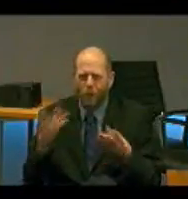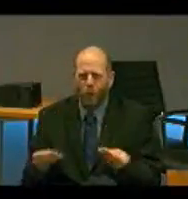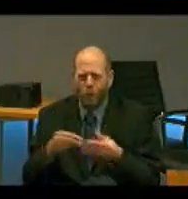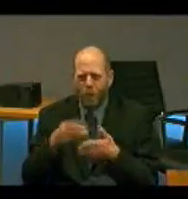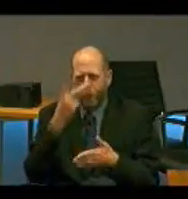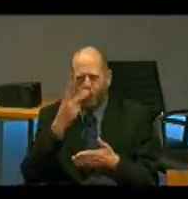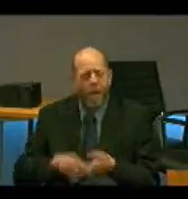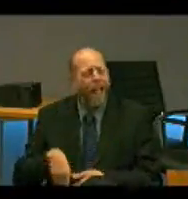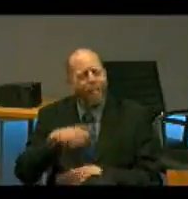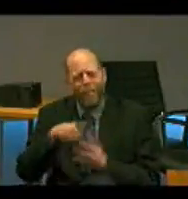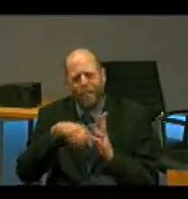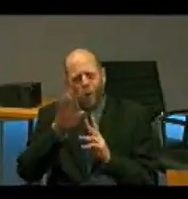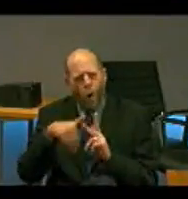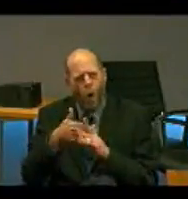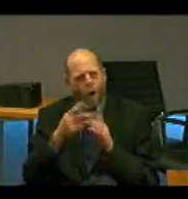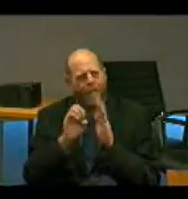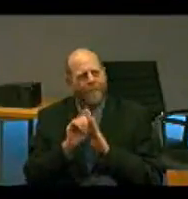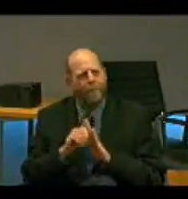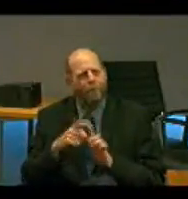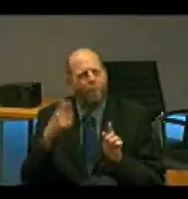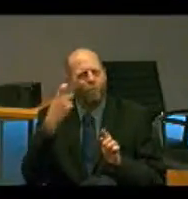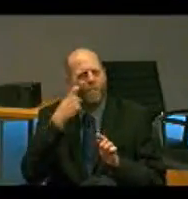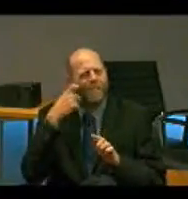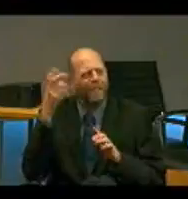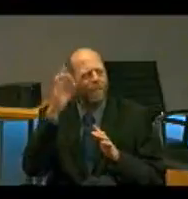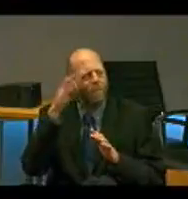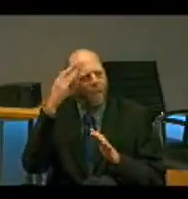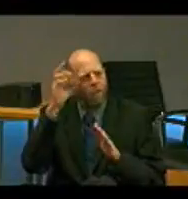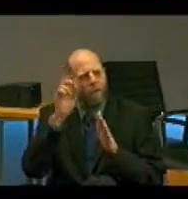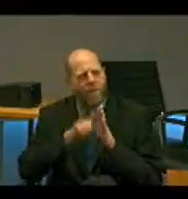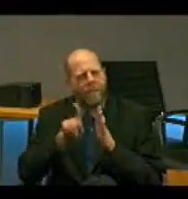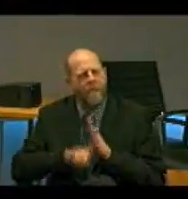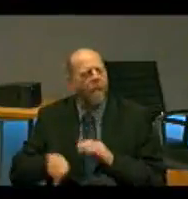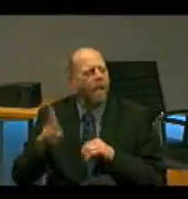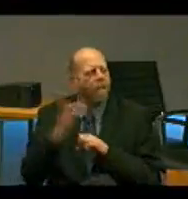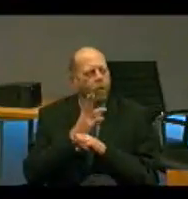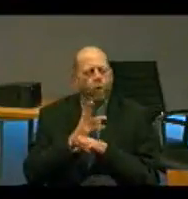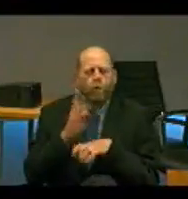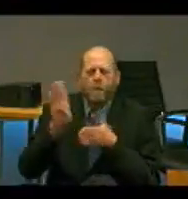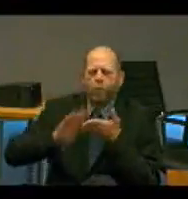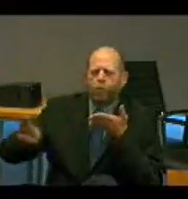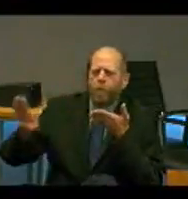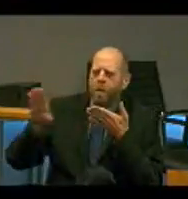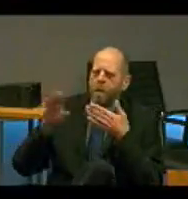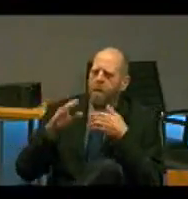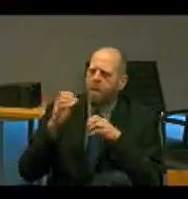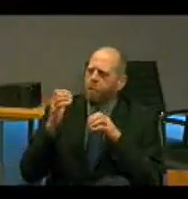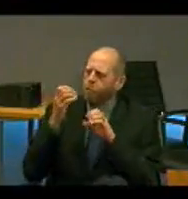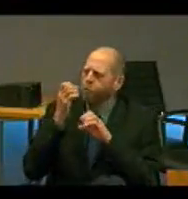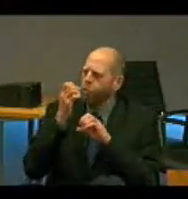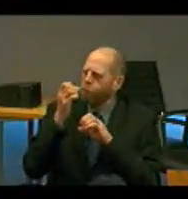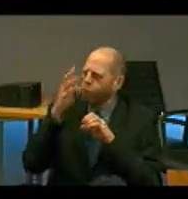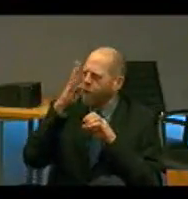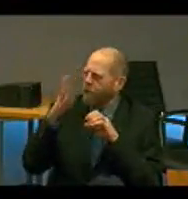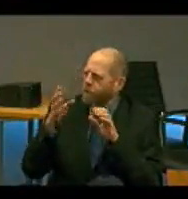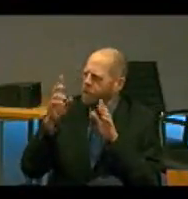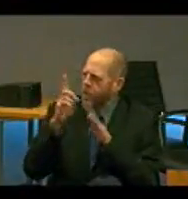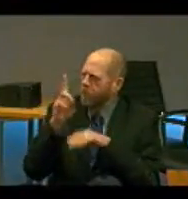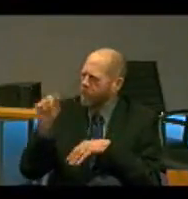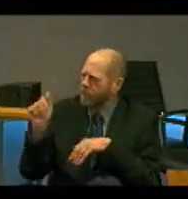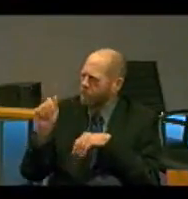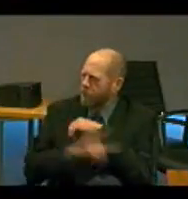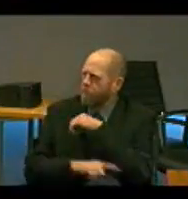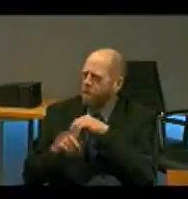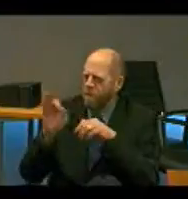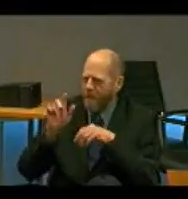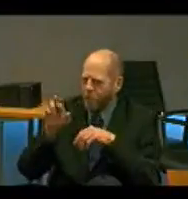urine. These are all examples from recent federal investigations of the use of exclusionary and punitive discipline practices in schools.